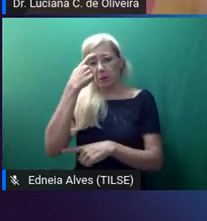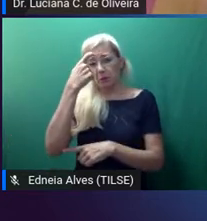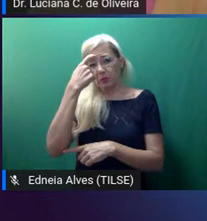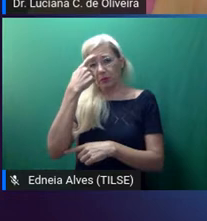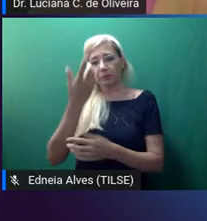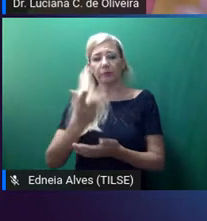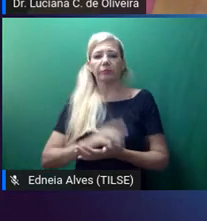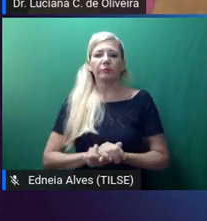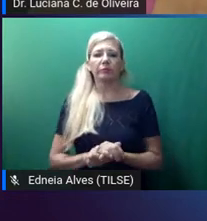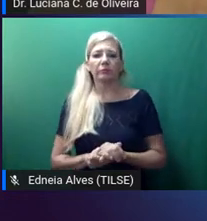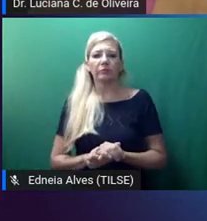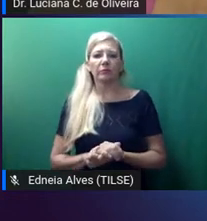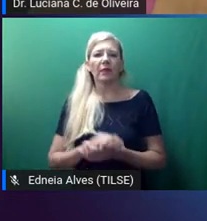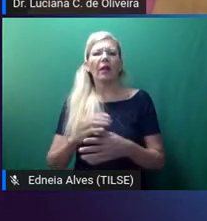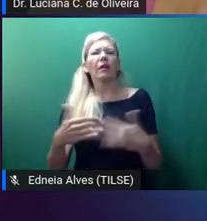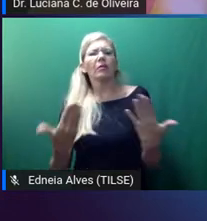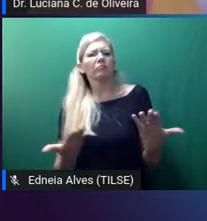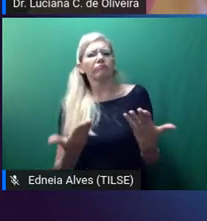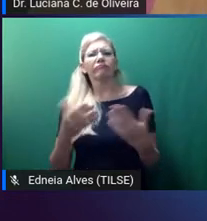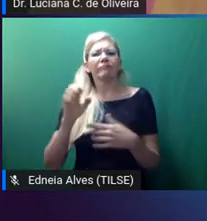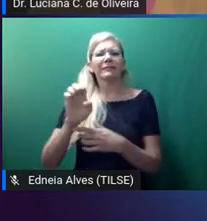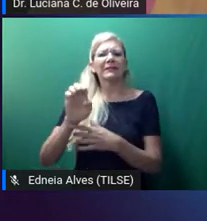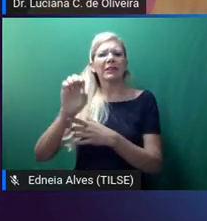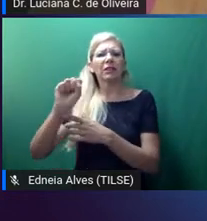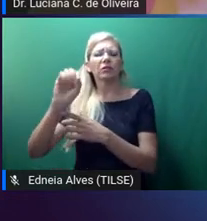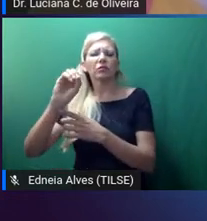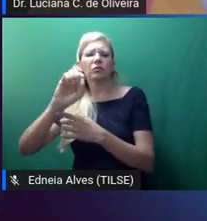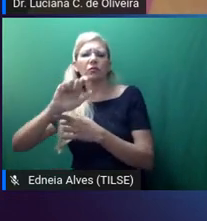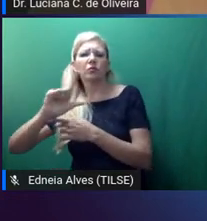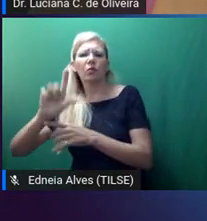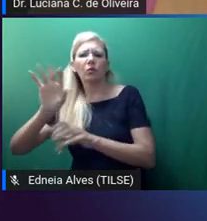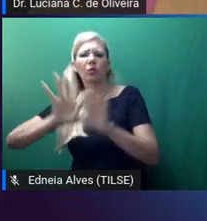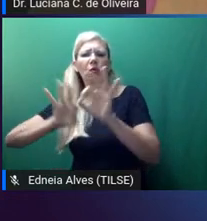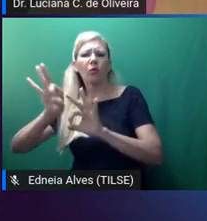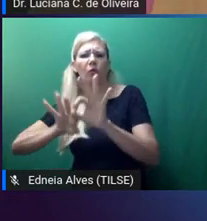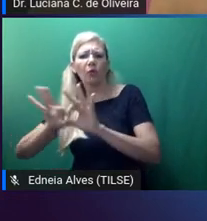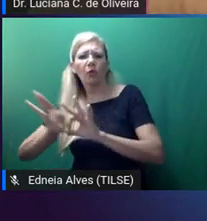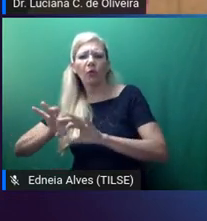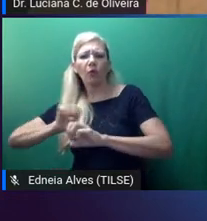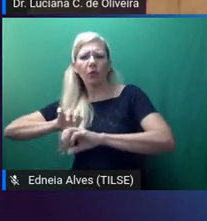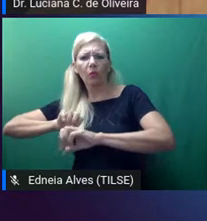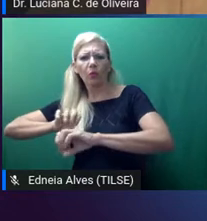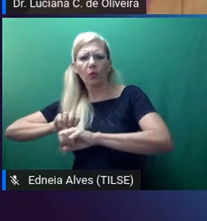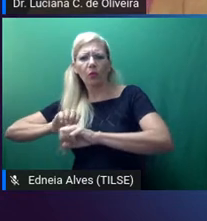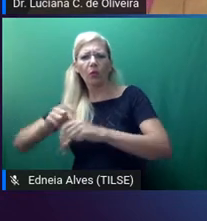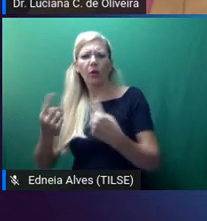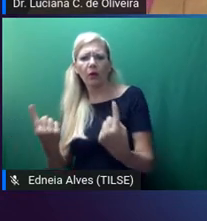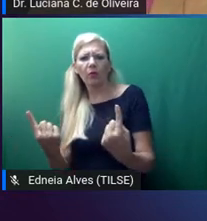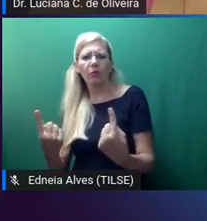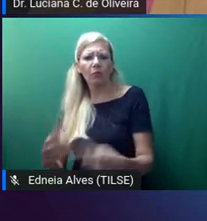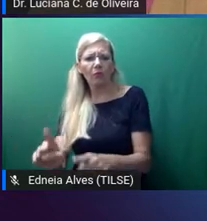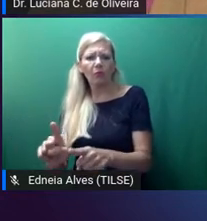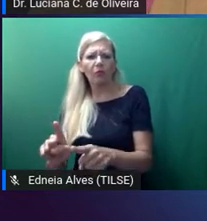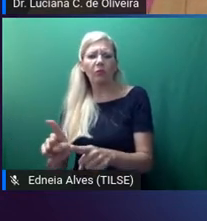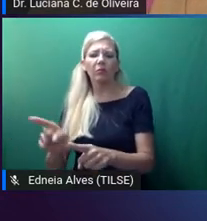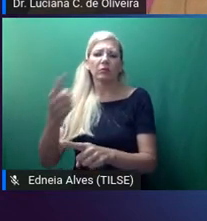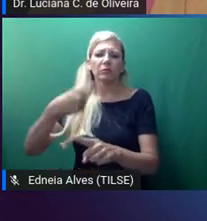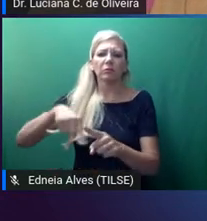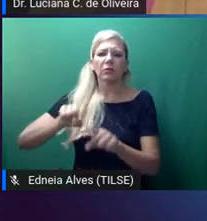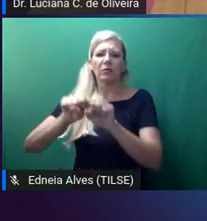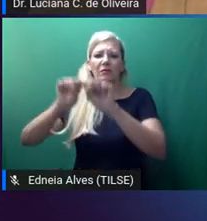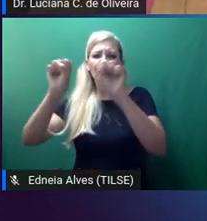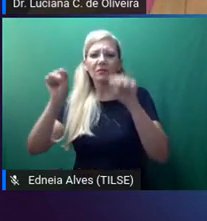How do we prepare ESOL teachers to challenge and dismantle systemic racism and